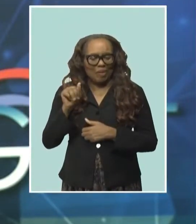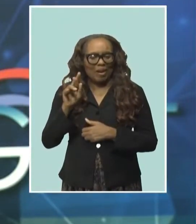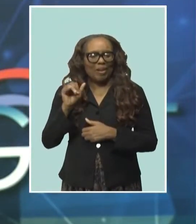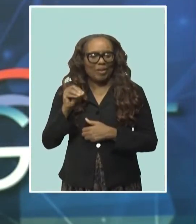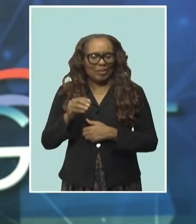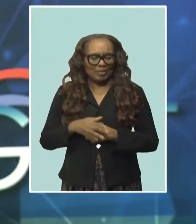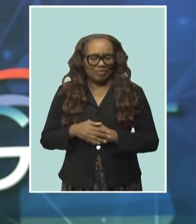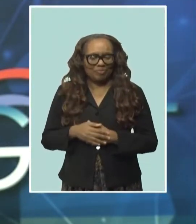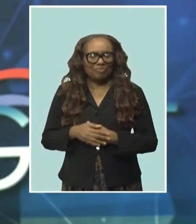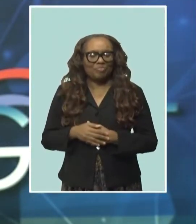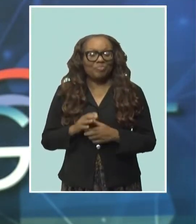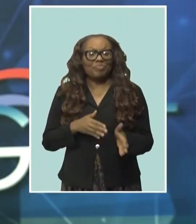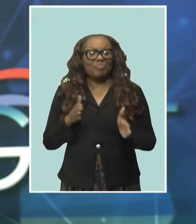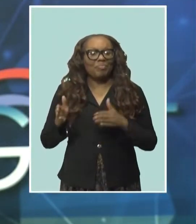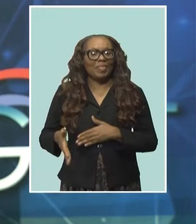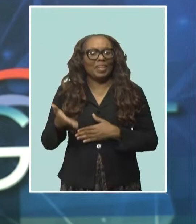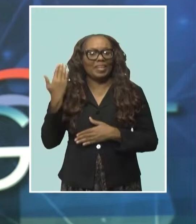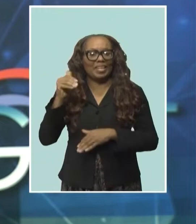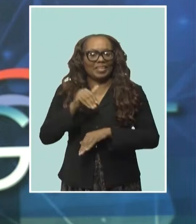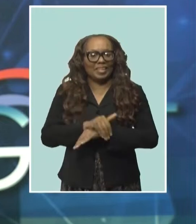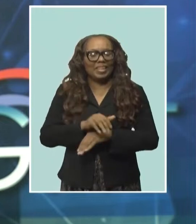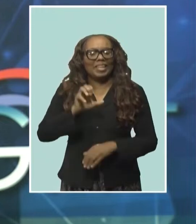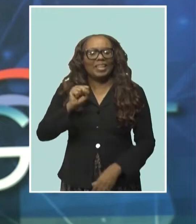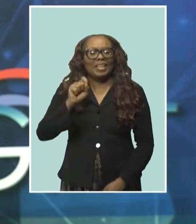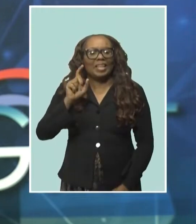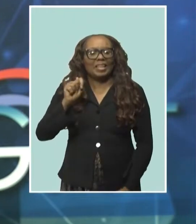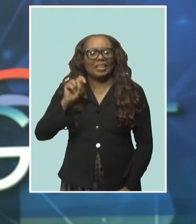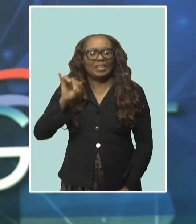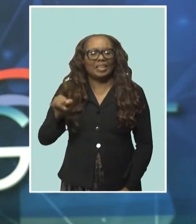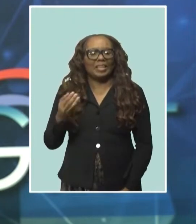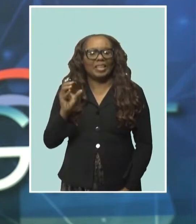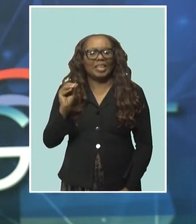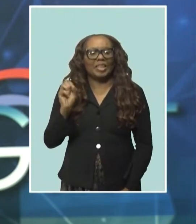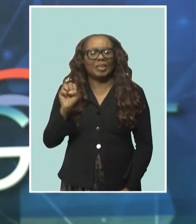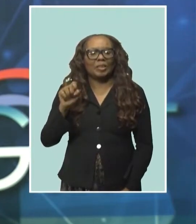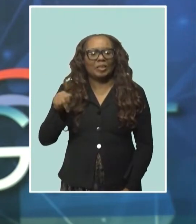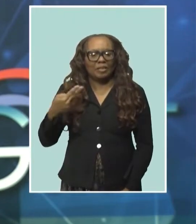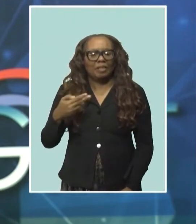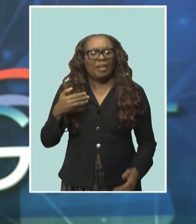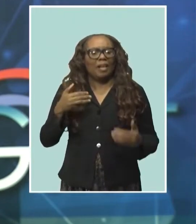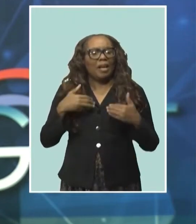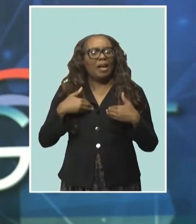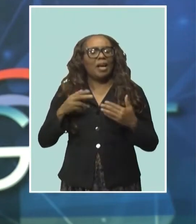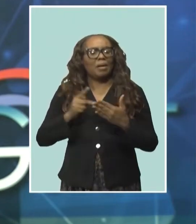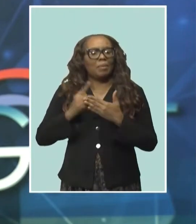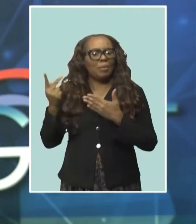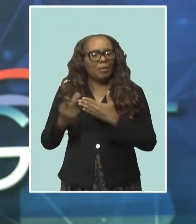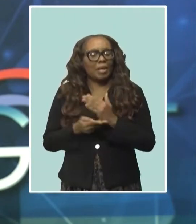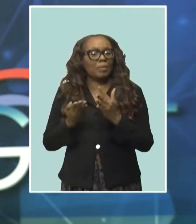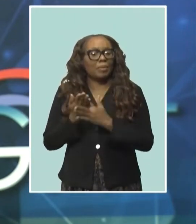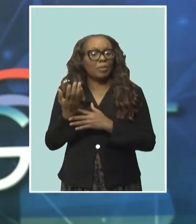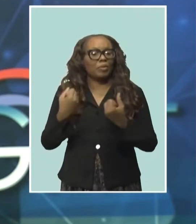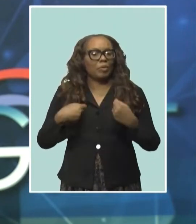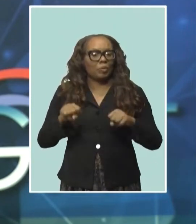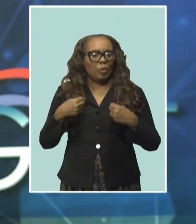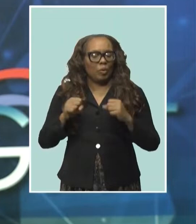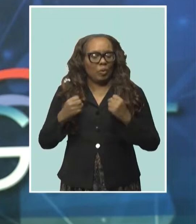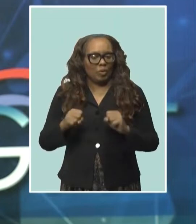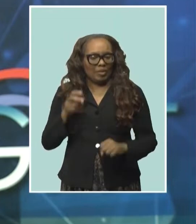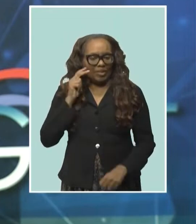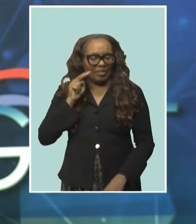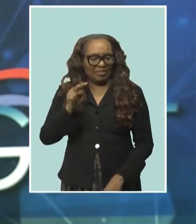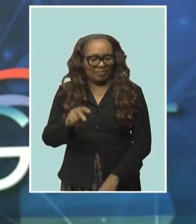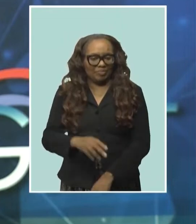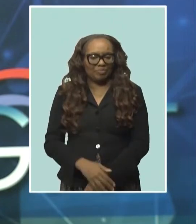underway in St. Joseph last night aimed at promoting peace, camaraderie and social development through sport. Andrew Lowe tells us about